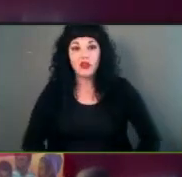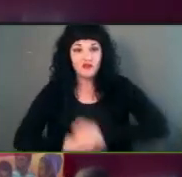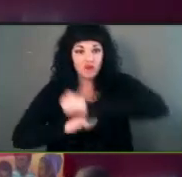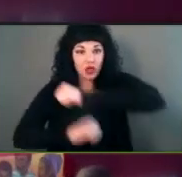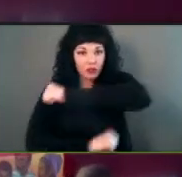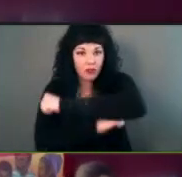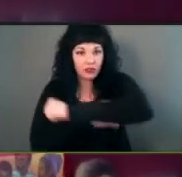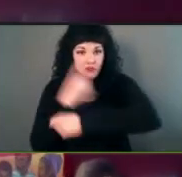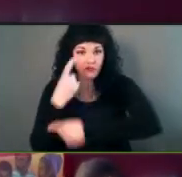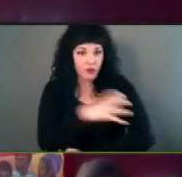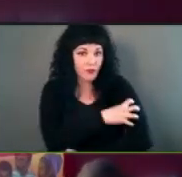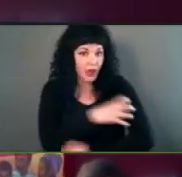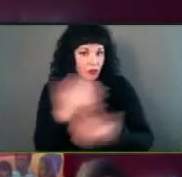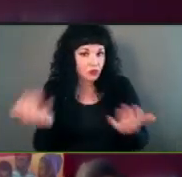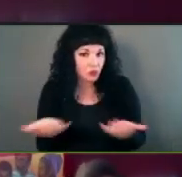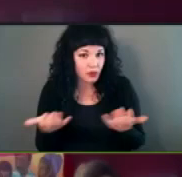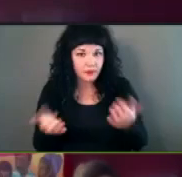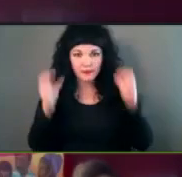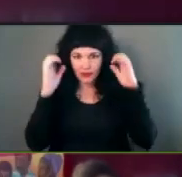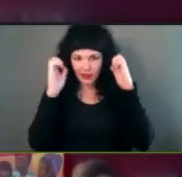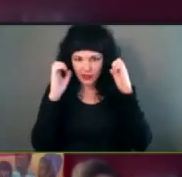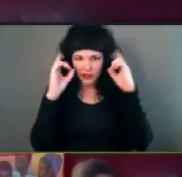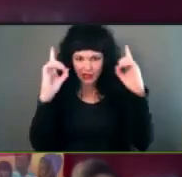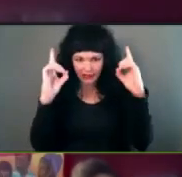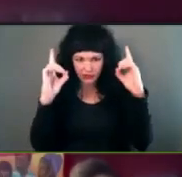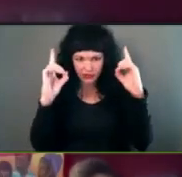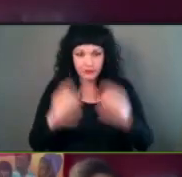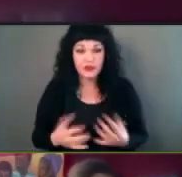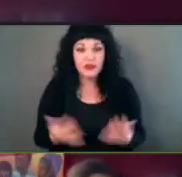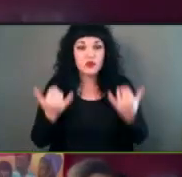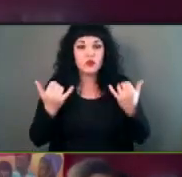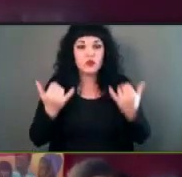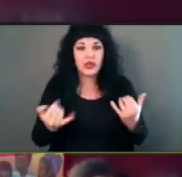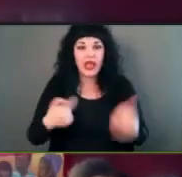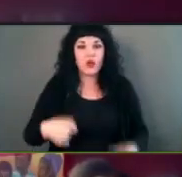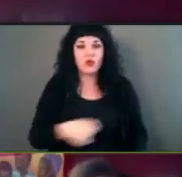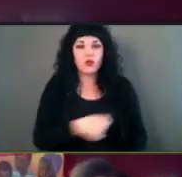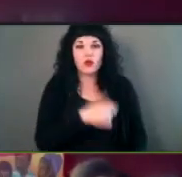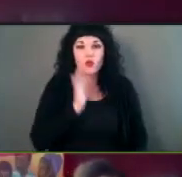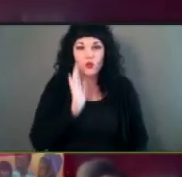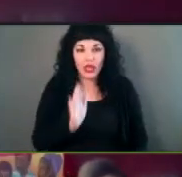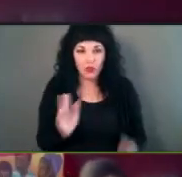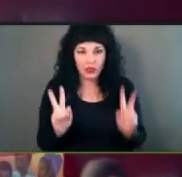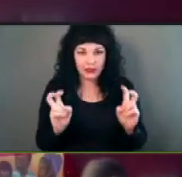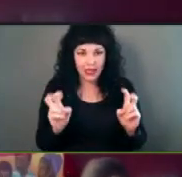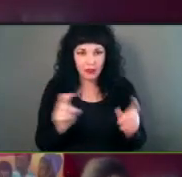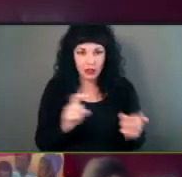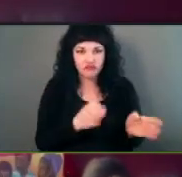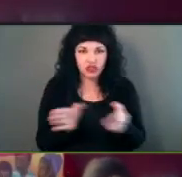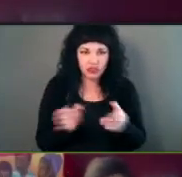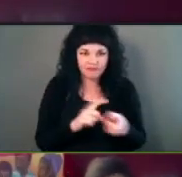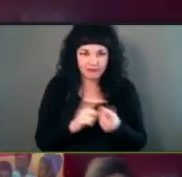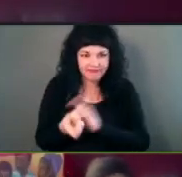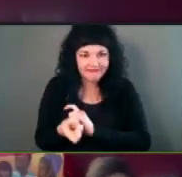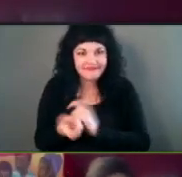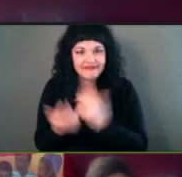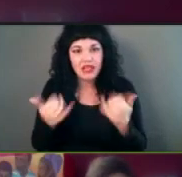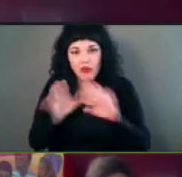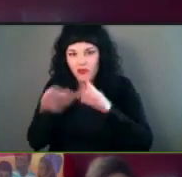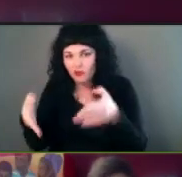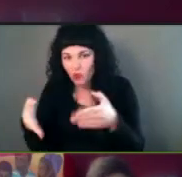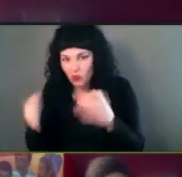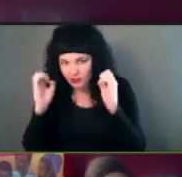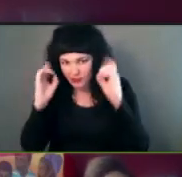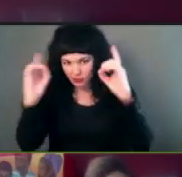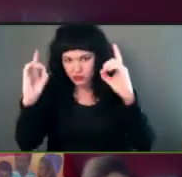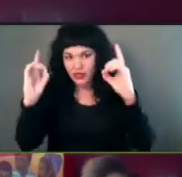switch our tone a little bit now and ask you please to continue with us as we now make sure that we hear from